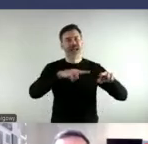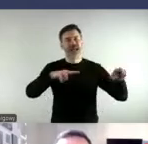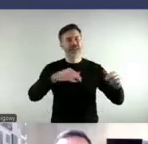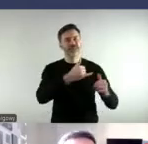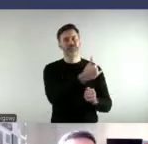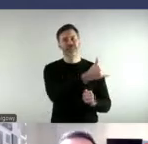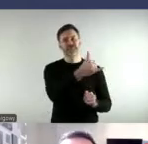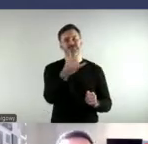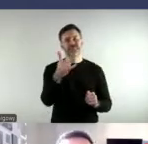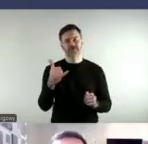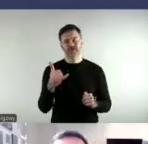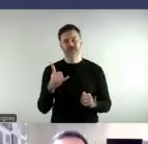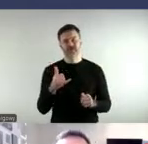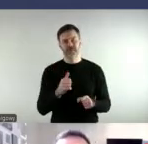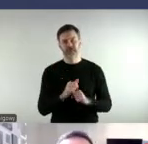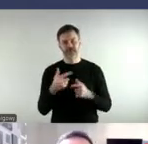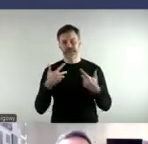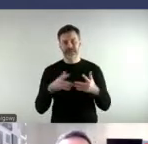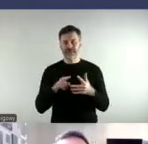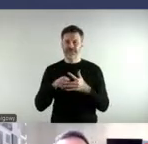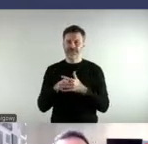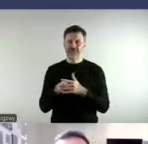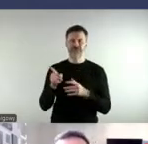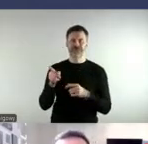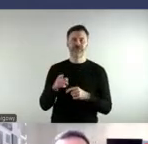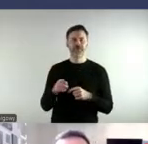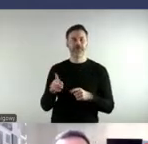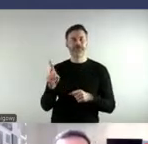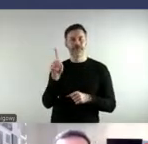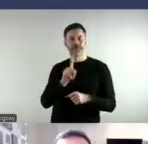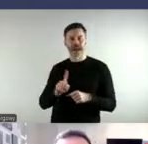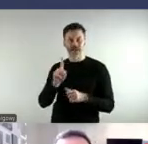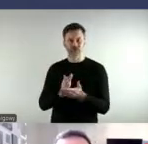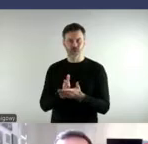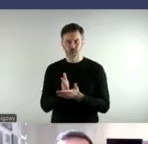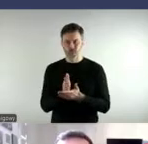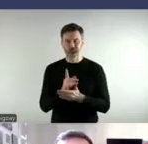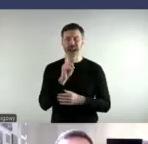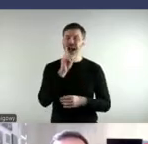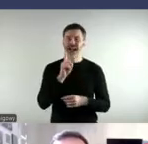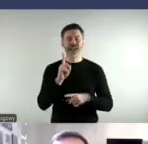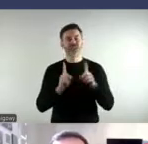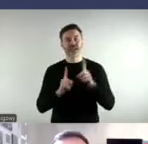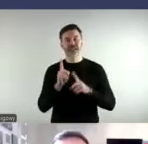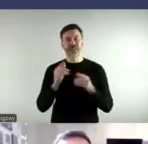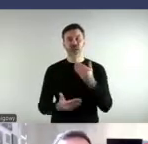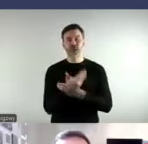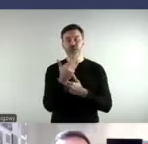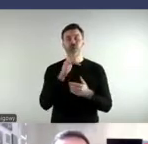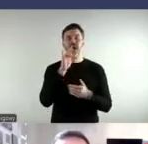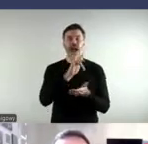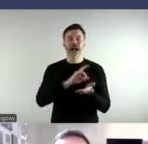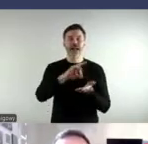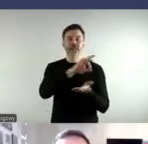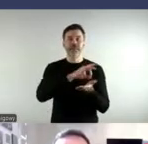in the country. Sometimes, of course, I don't want to criticize the competences of our national services, but sometimes in